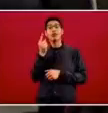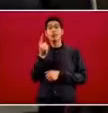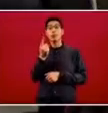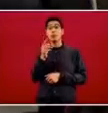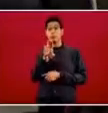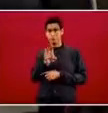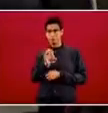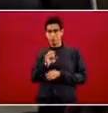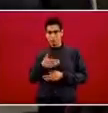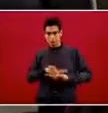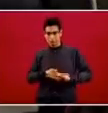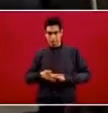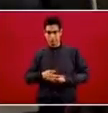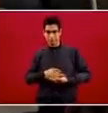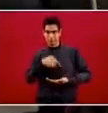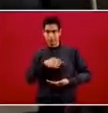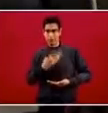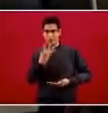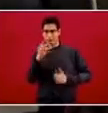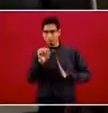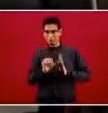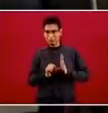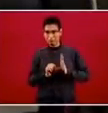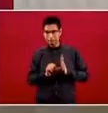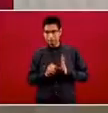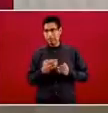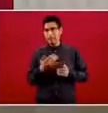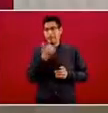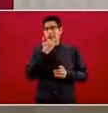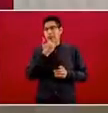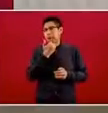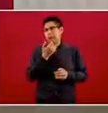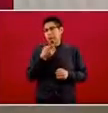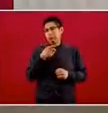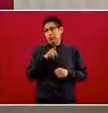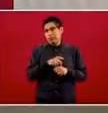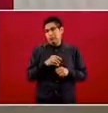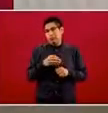hospitals? Because yesterday we heard about a baby who was